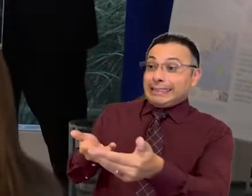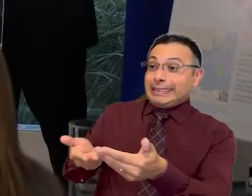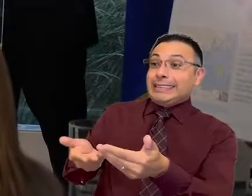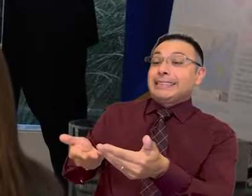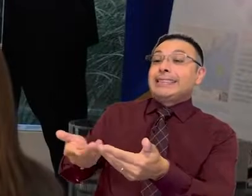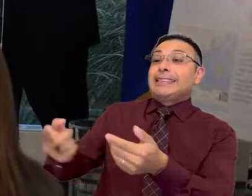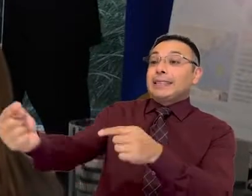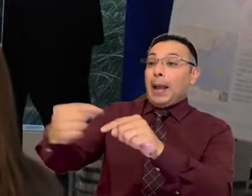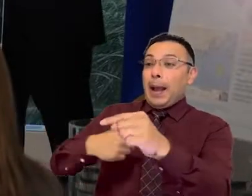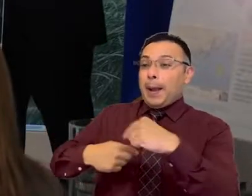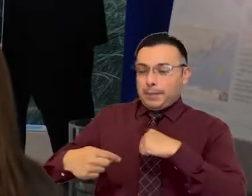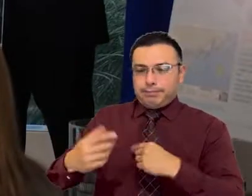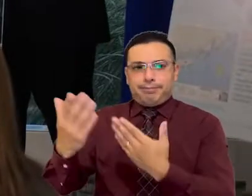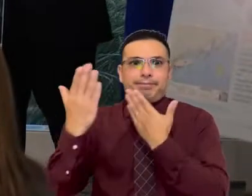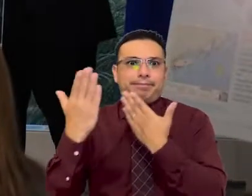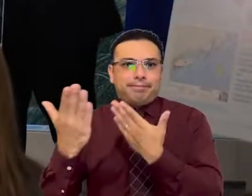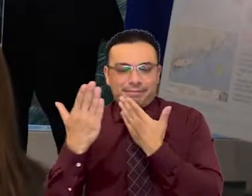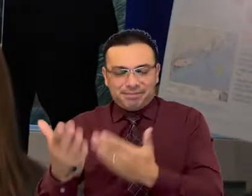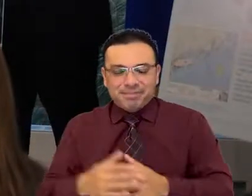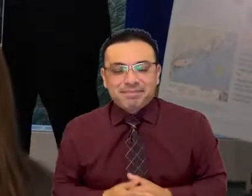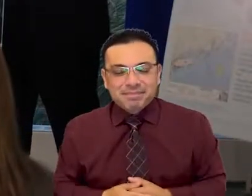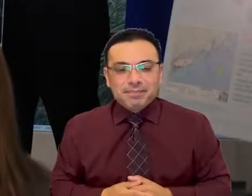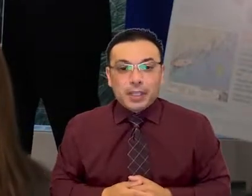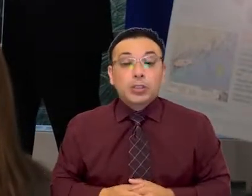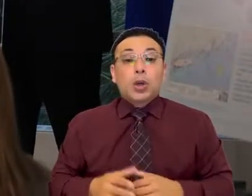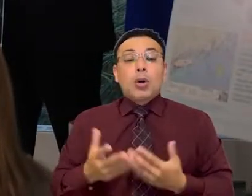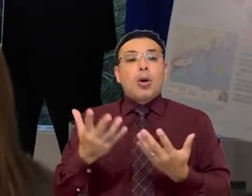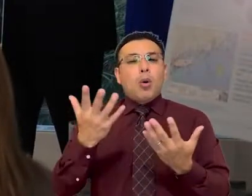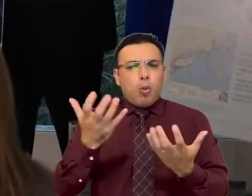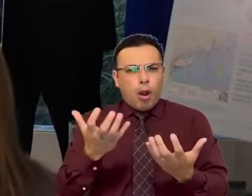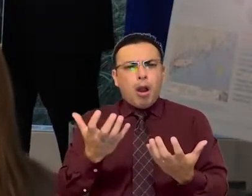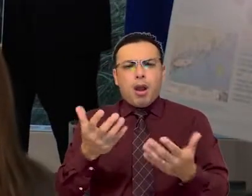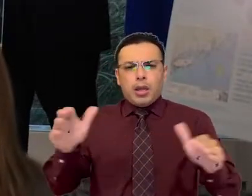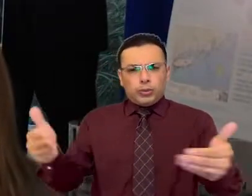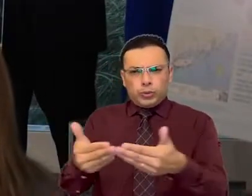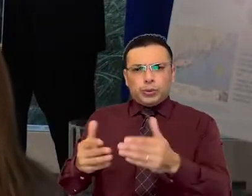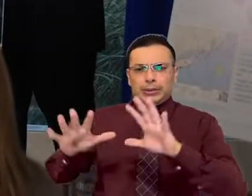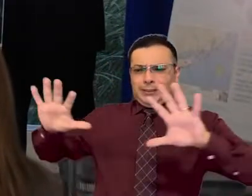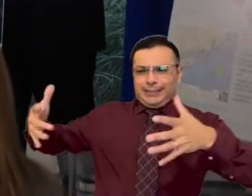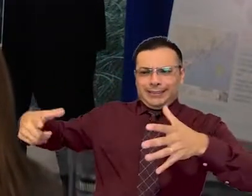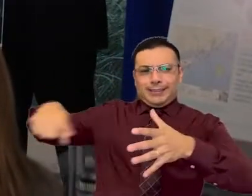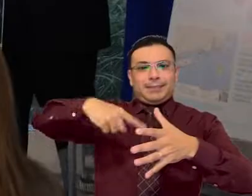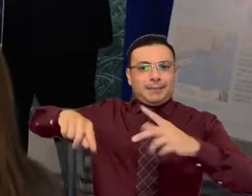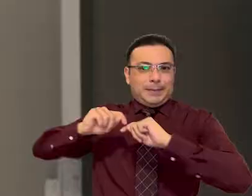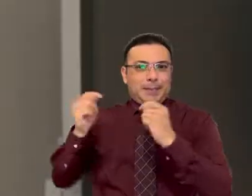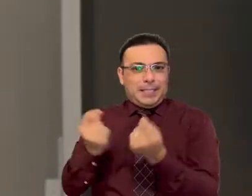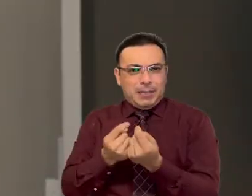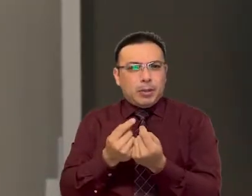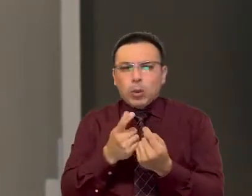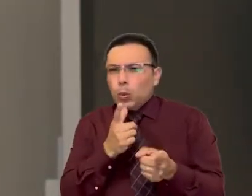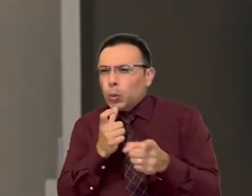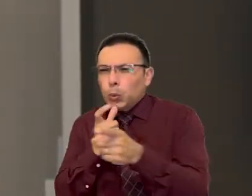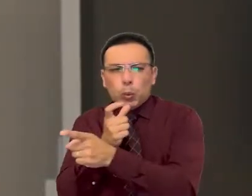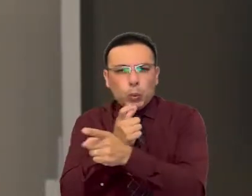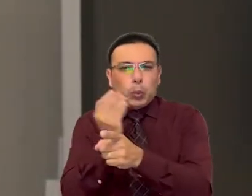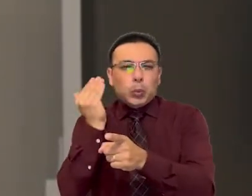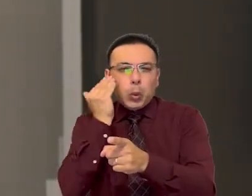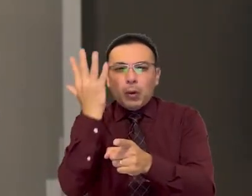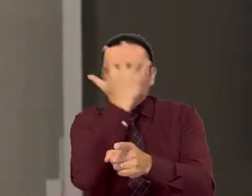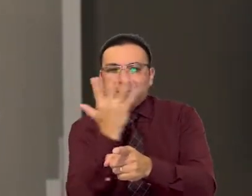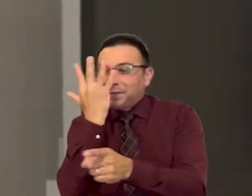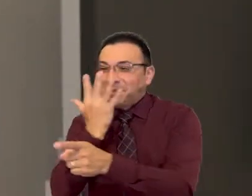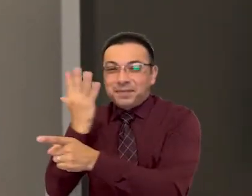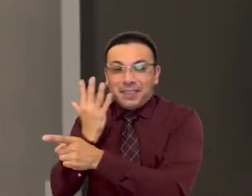hospitality. So we're just going to introduce our team so that you have a sense of the names and faces so that you can deploy your Q&A directly to